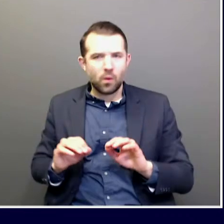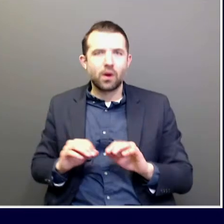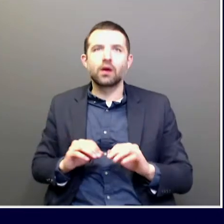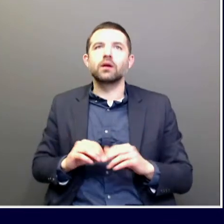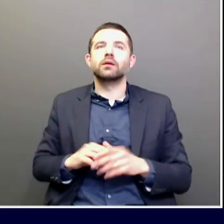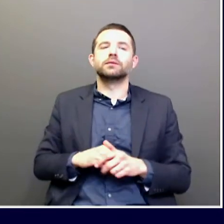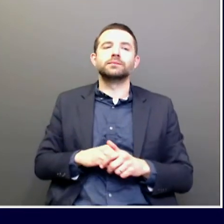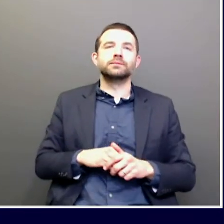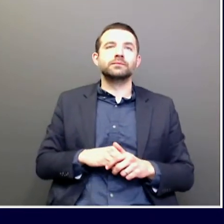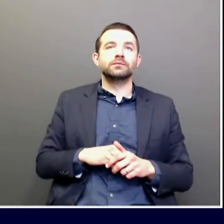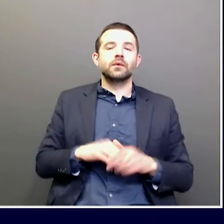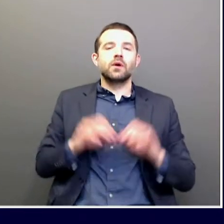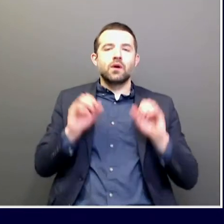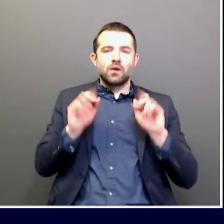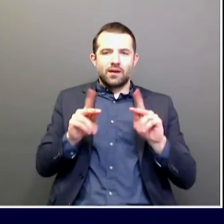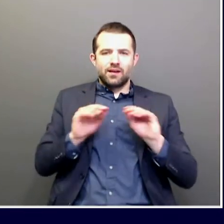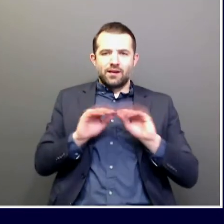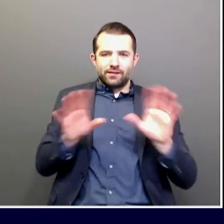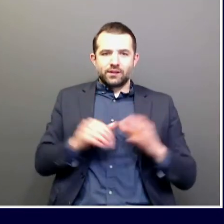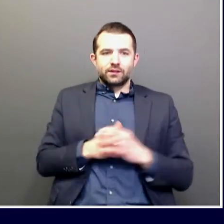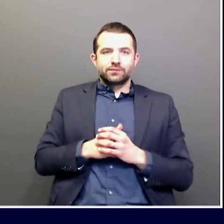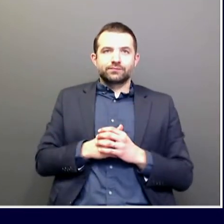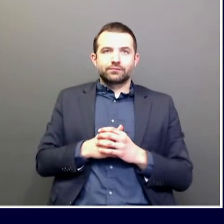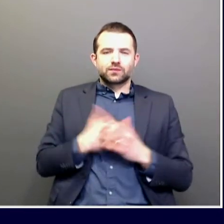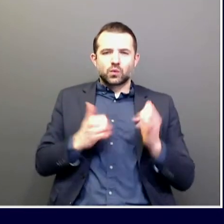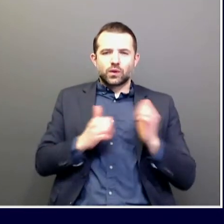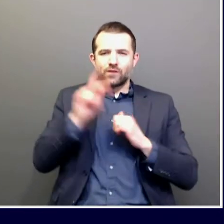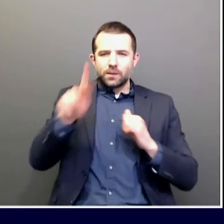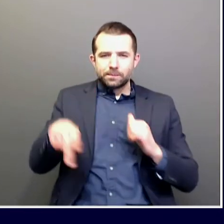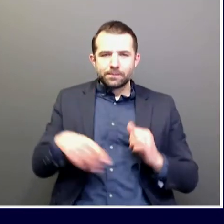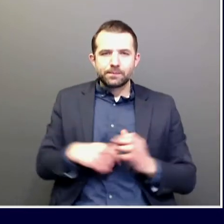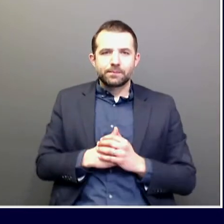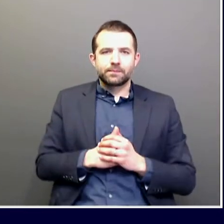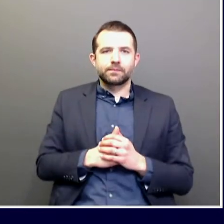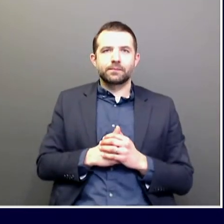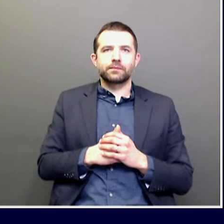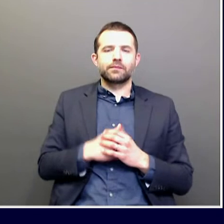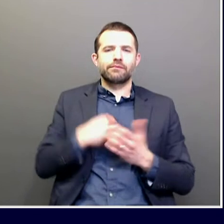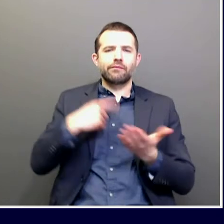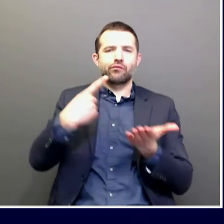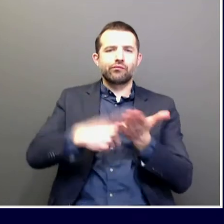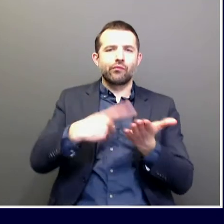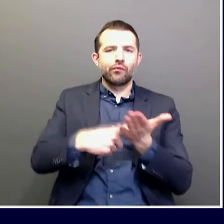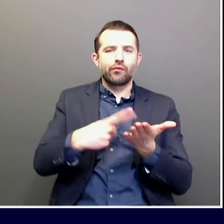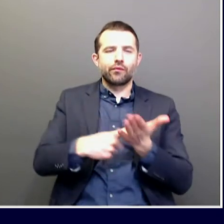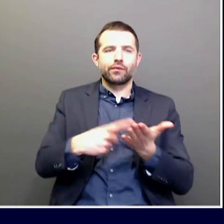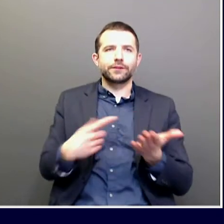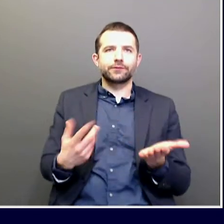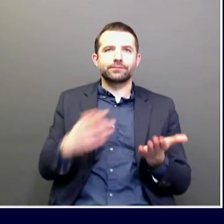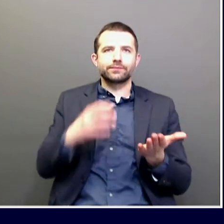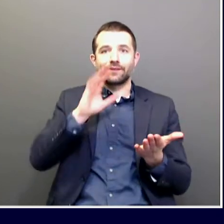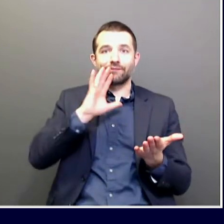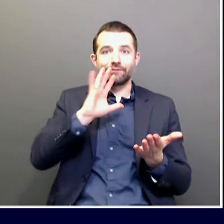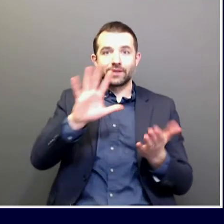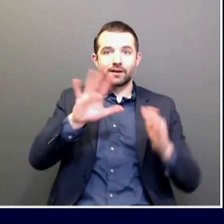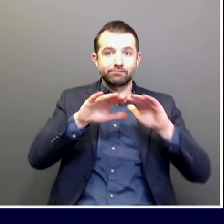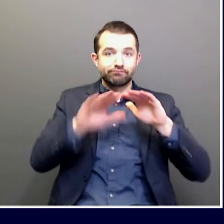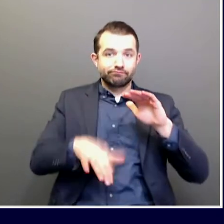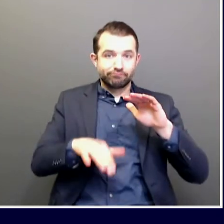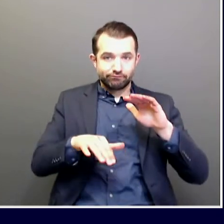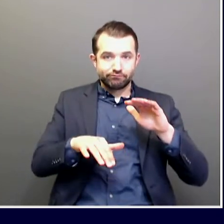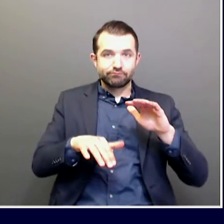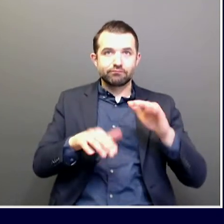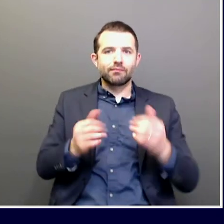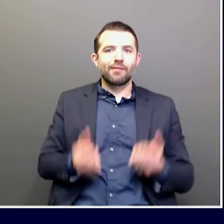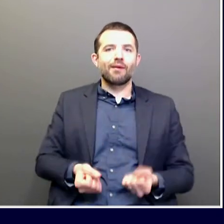for kids in Maine that got the virus. And I guess I'm trying to understand, why are we seeing this drastic rise in